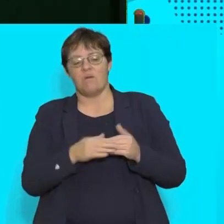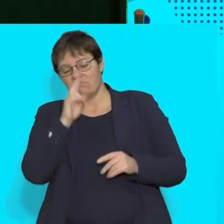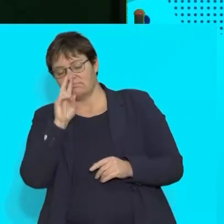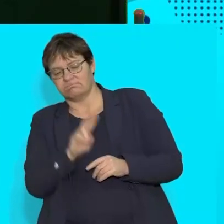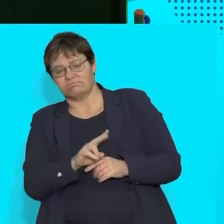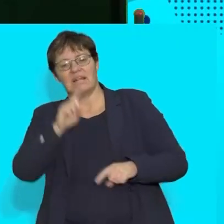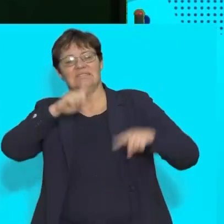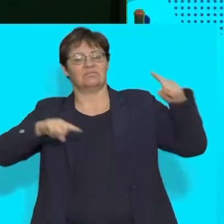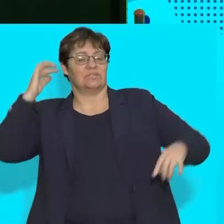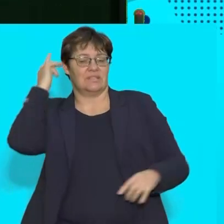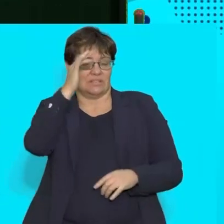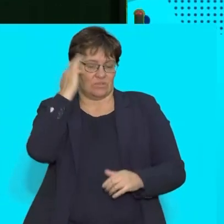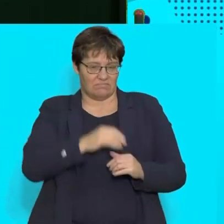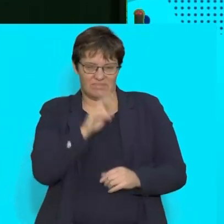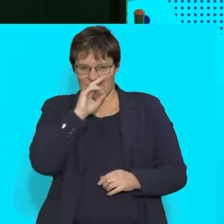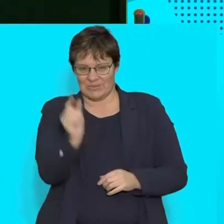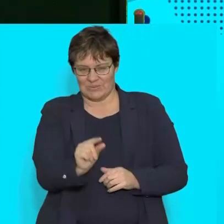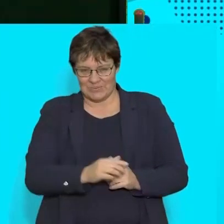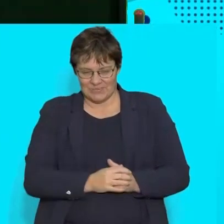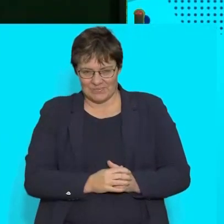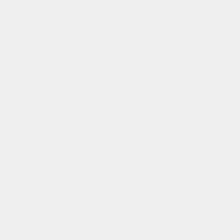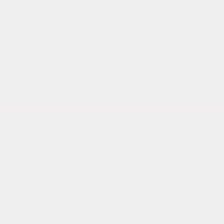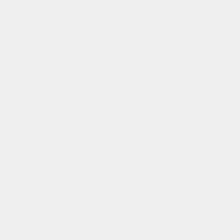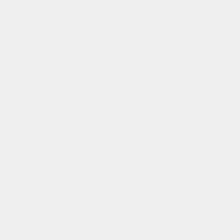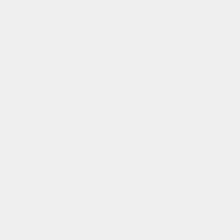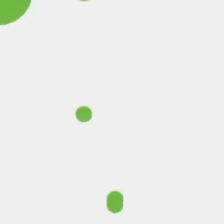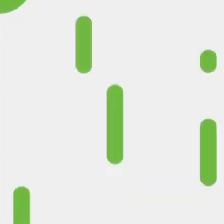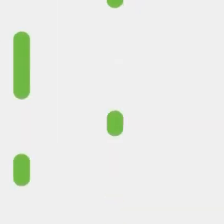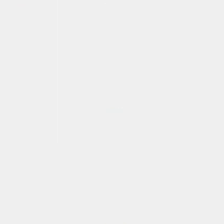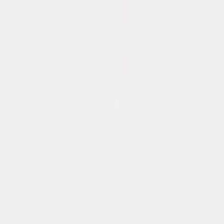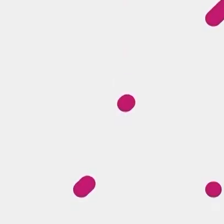time looking at the different theories. See you in a bit.